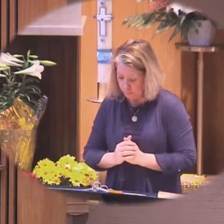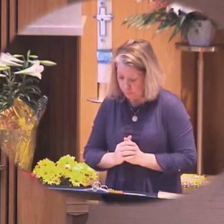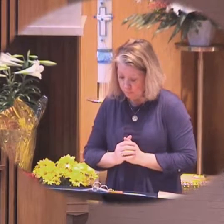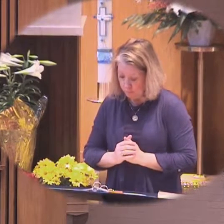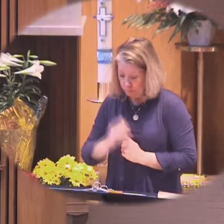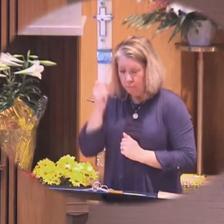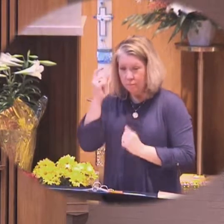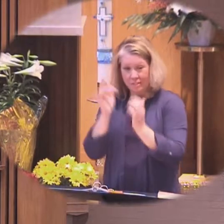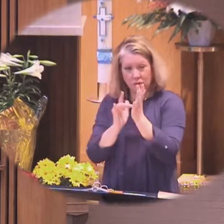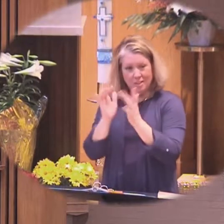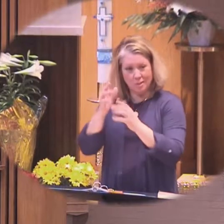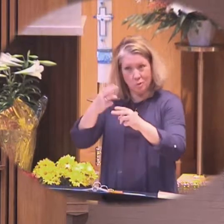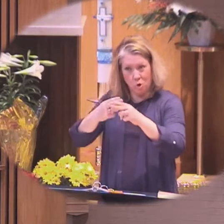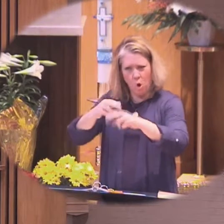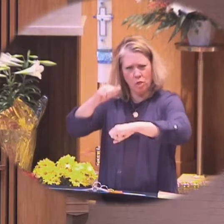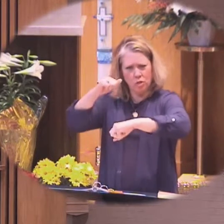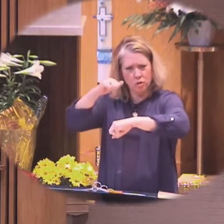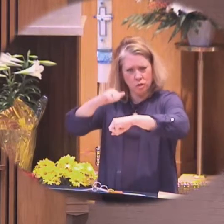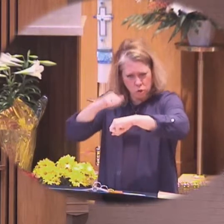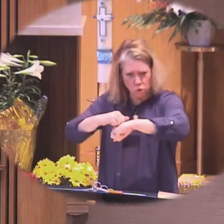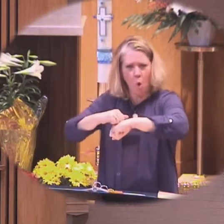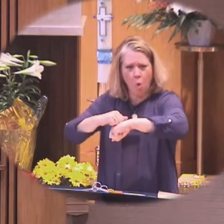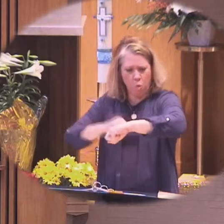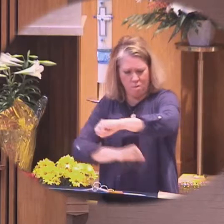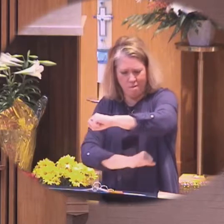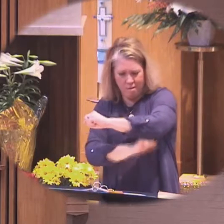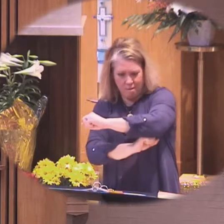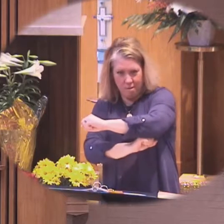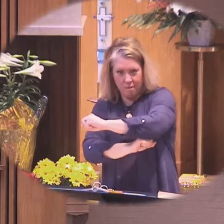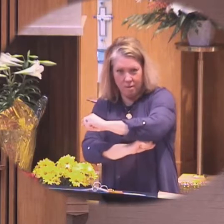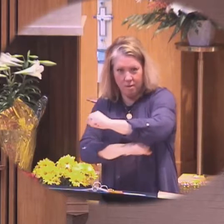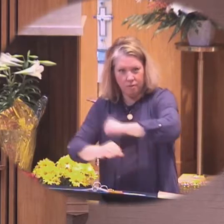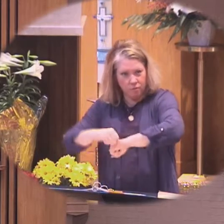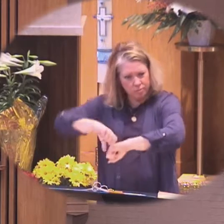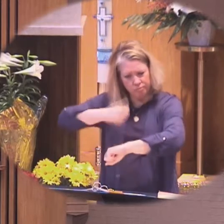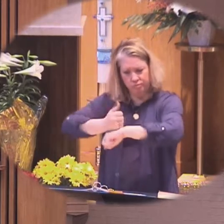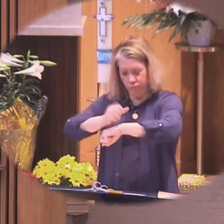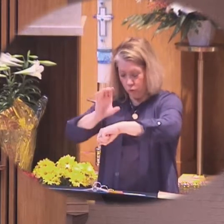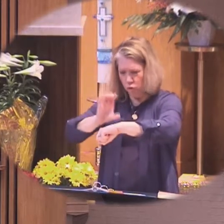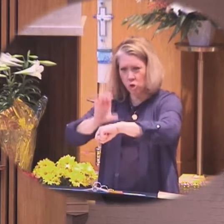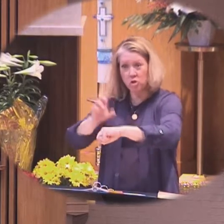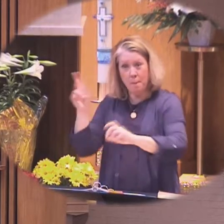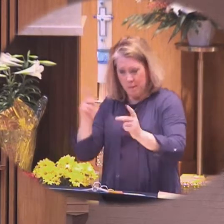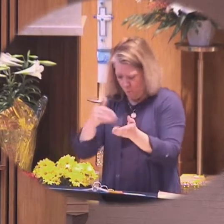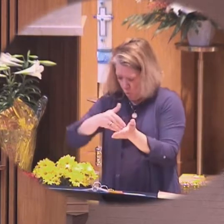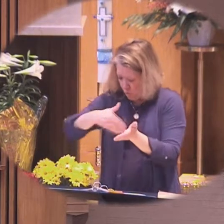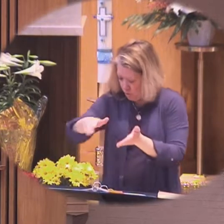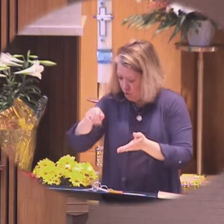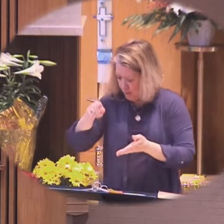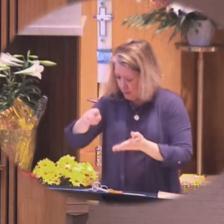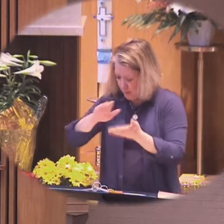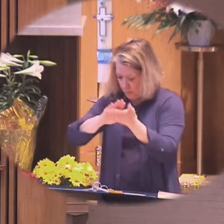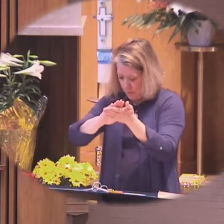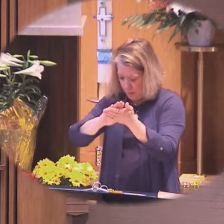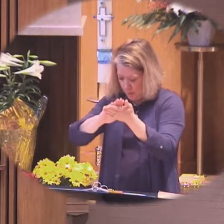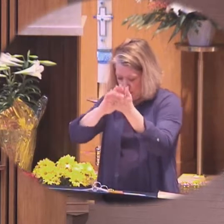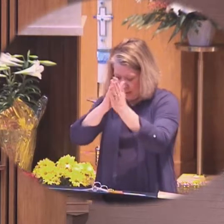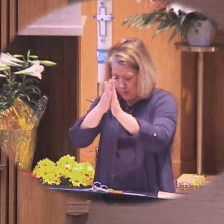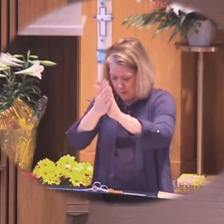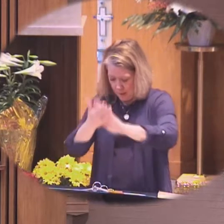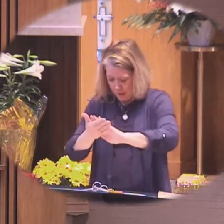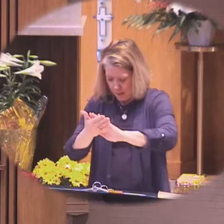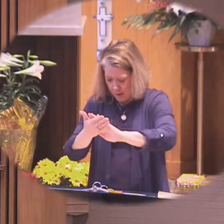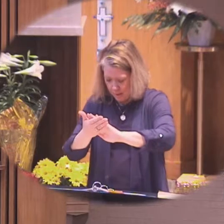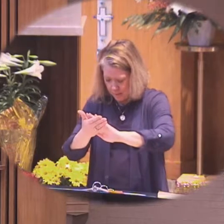God. The stone which the builders rejected has become the